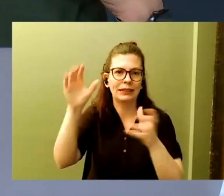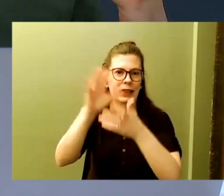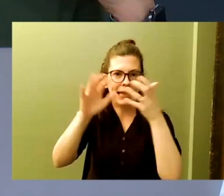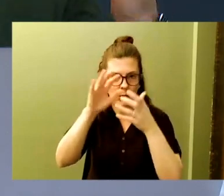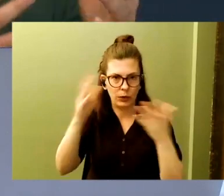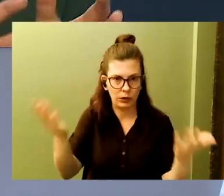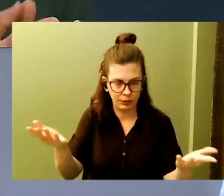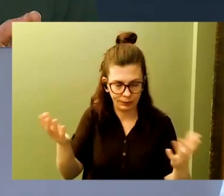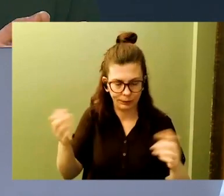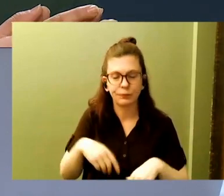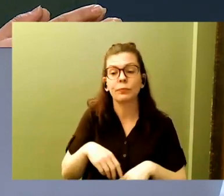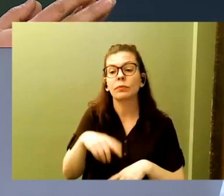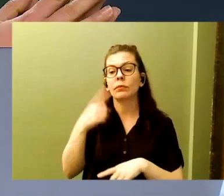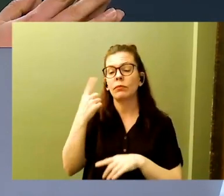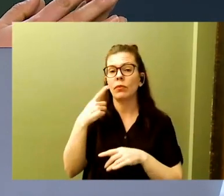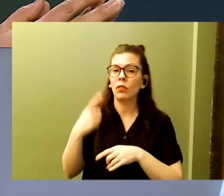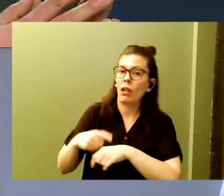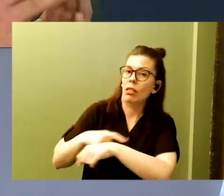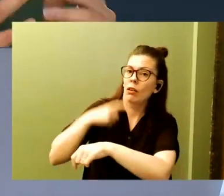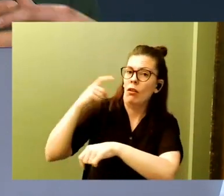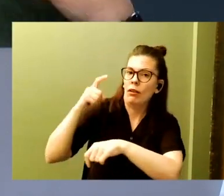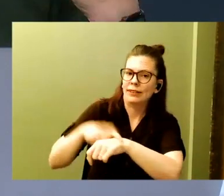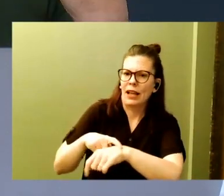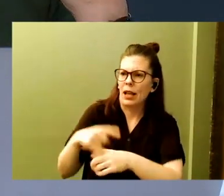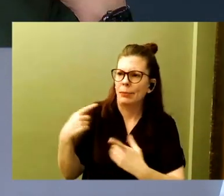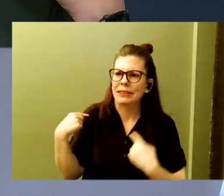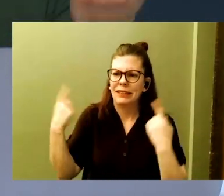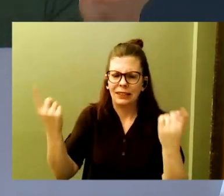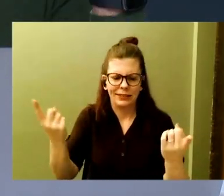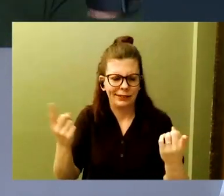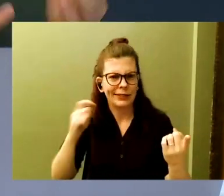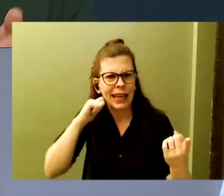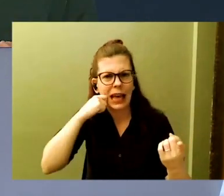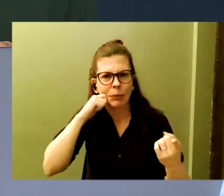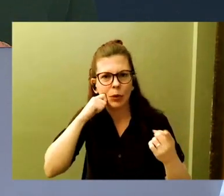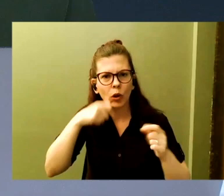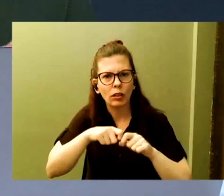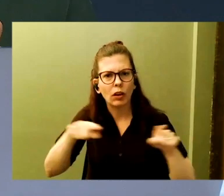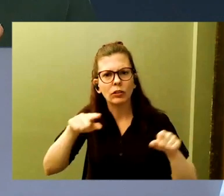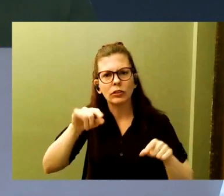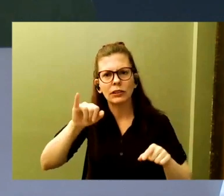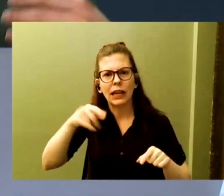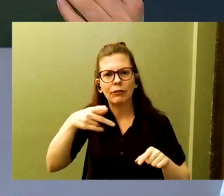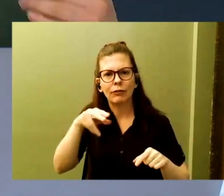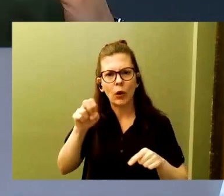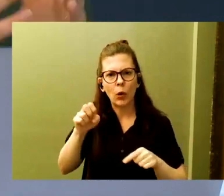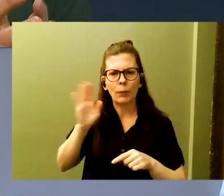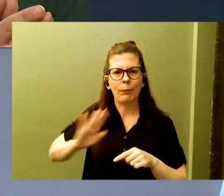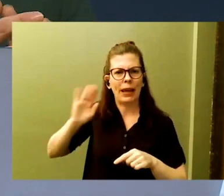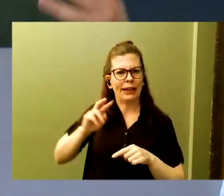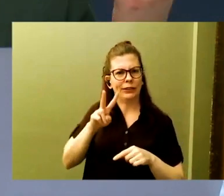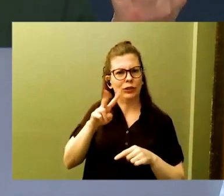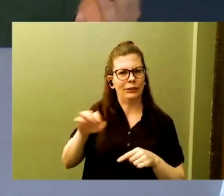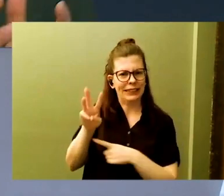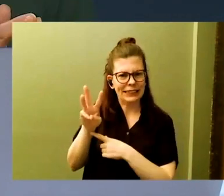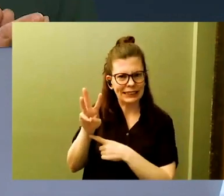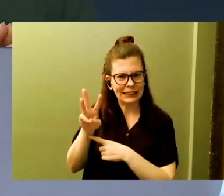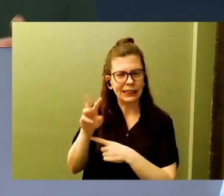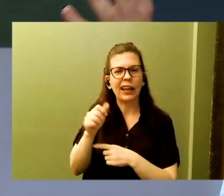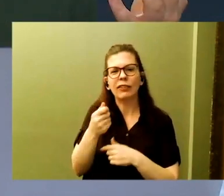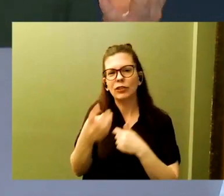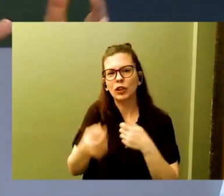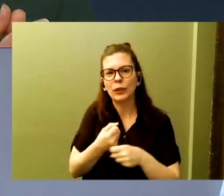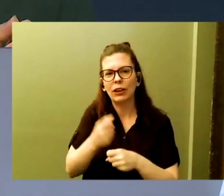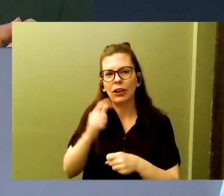for the longest period of time, like since Apple launched iPhone back in 2006, and then a few years later, they opened up the App Store.